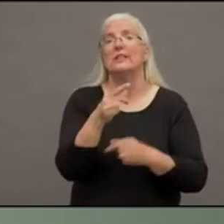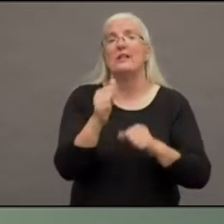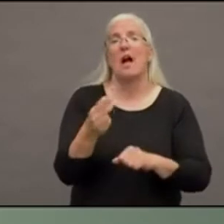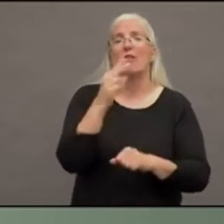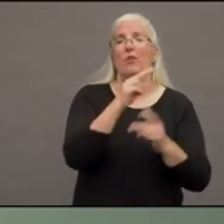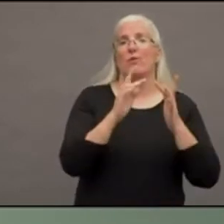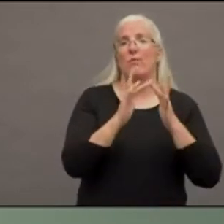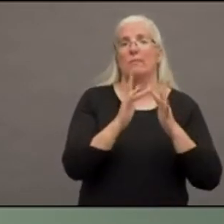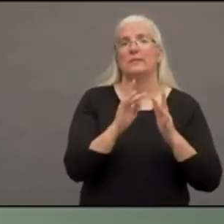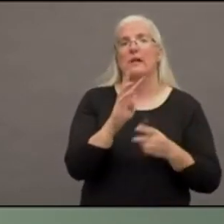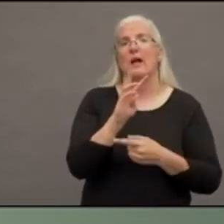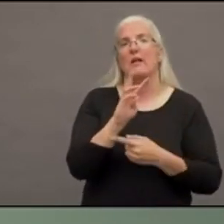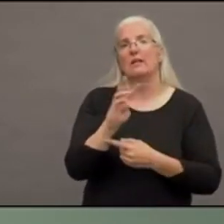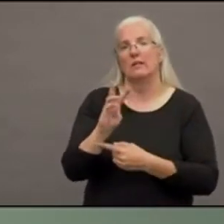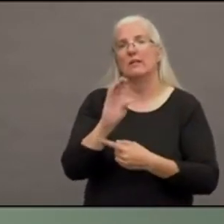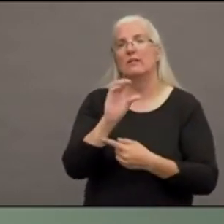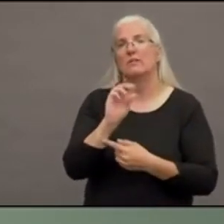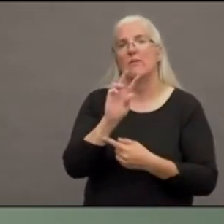covid19prepared.org. That's